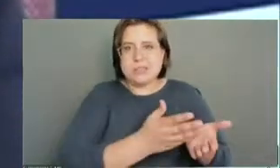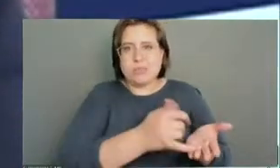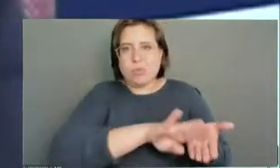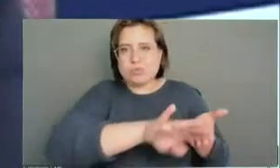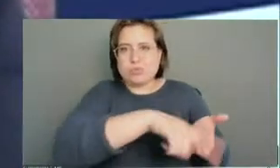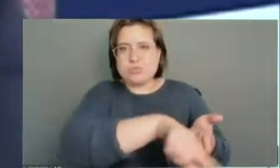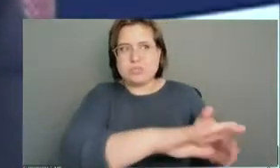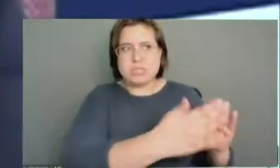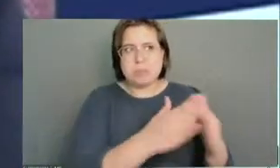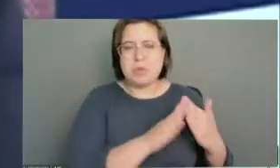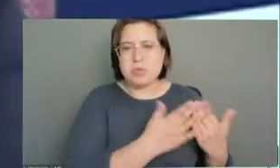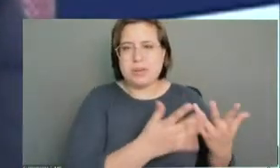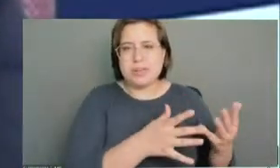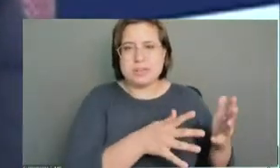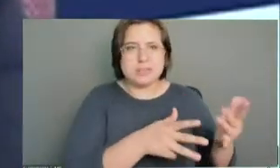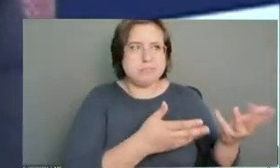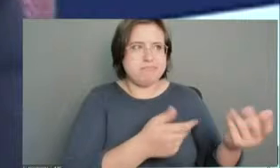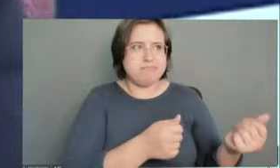of COVID-19.